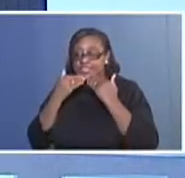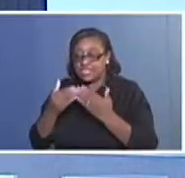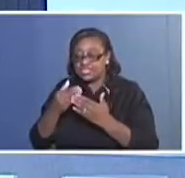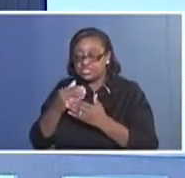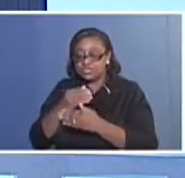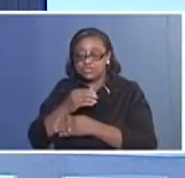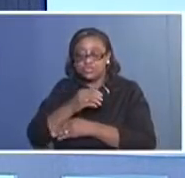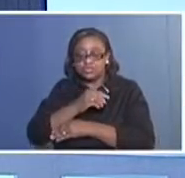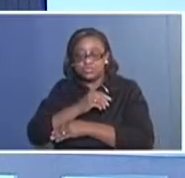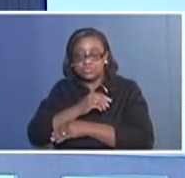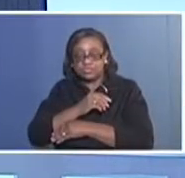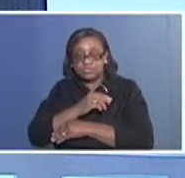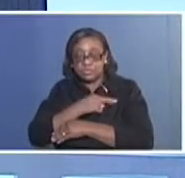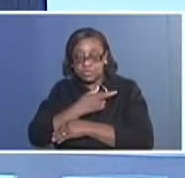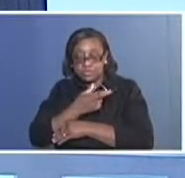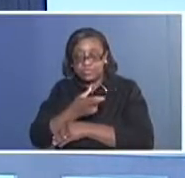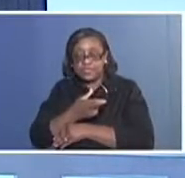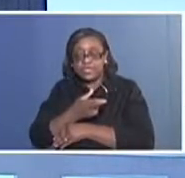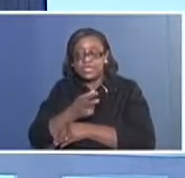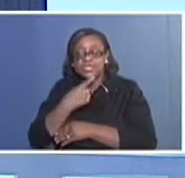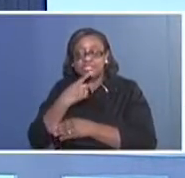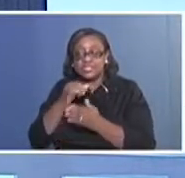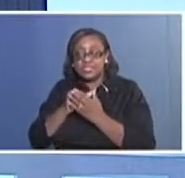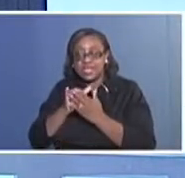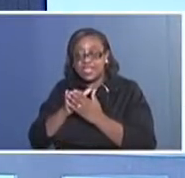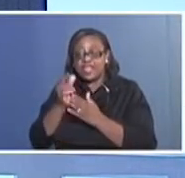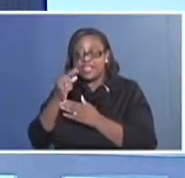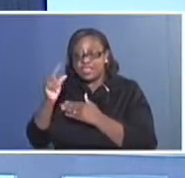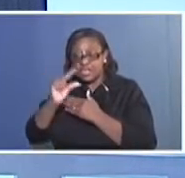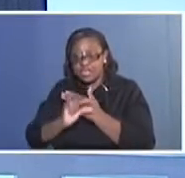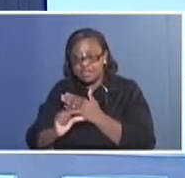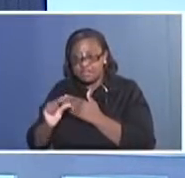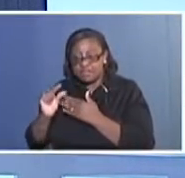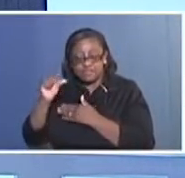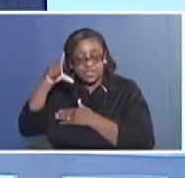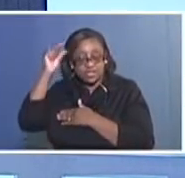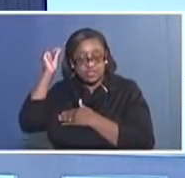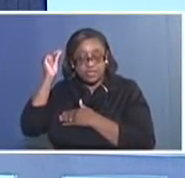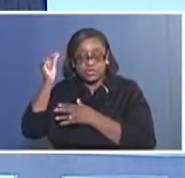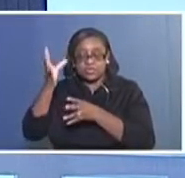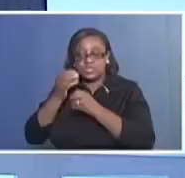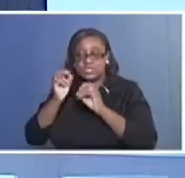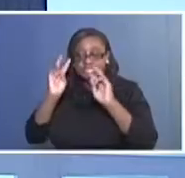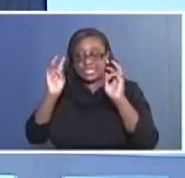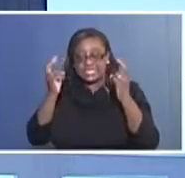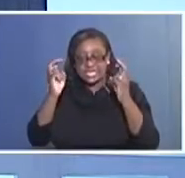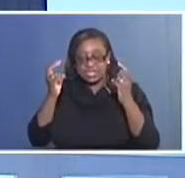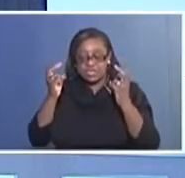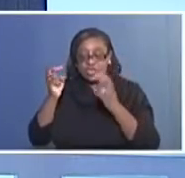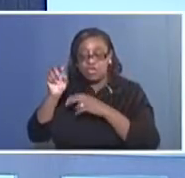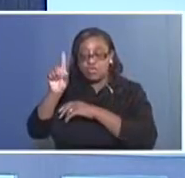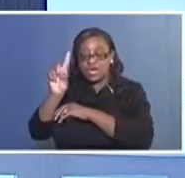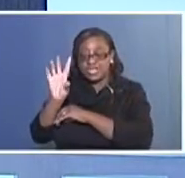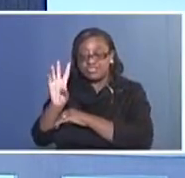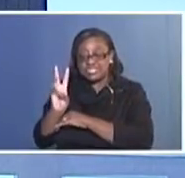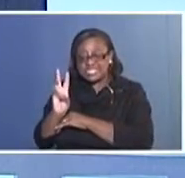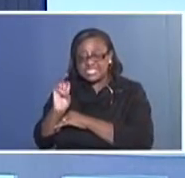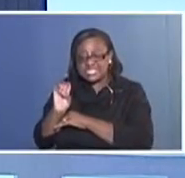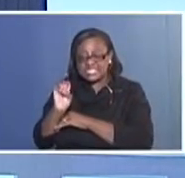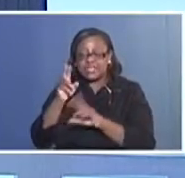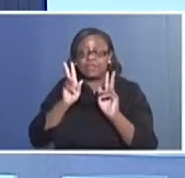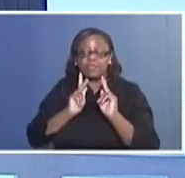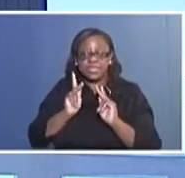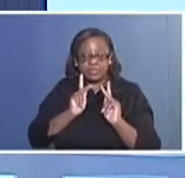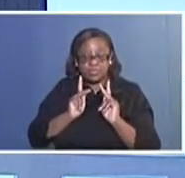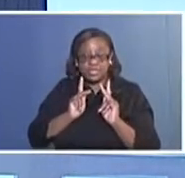Shashina. Back here in the capital, the government's in the process of securing titles for more than 160 homeowners in eastern New